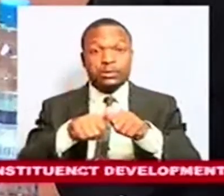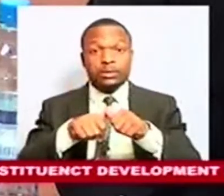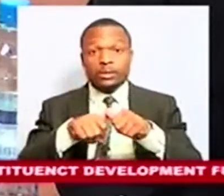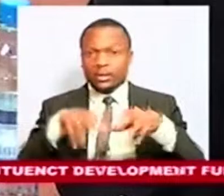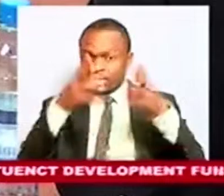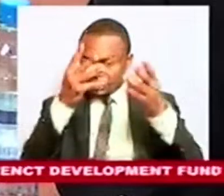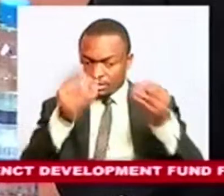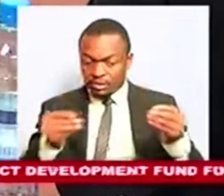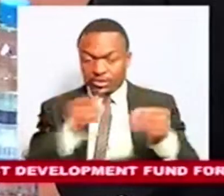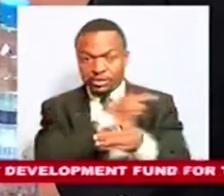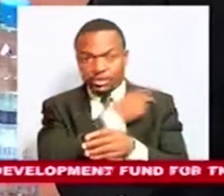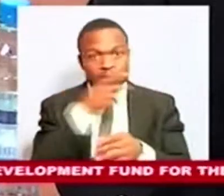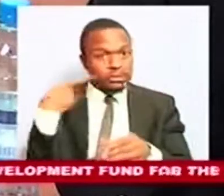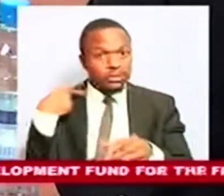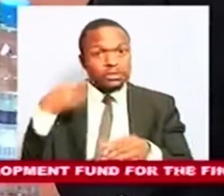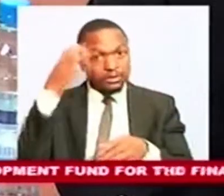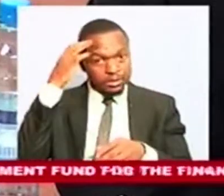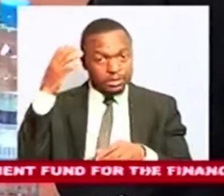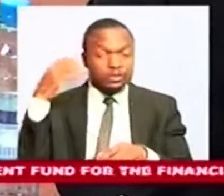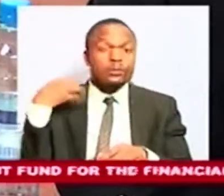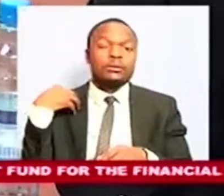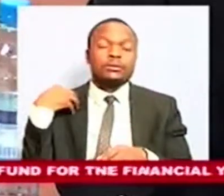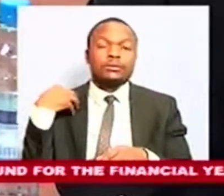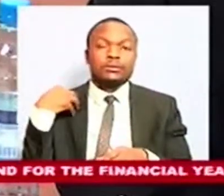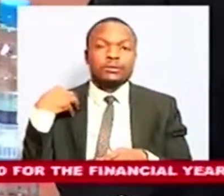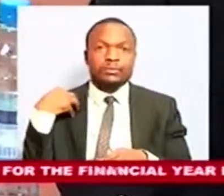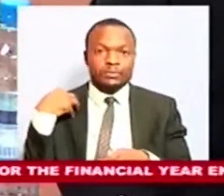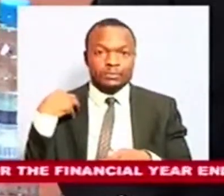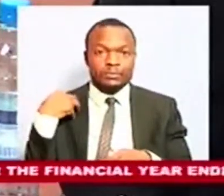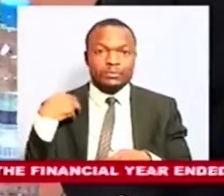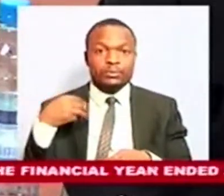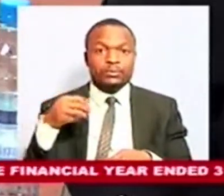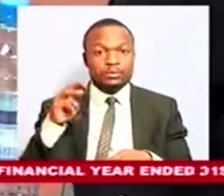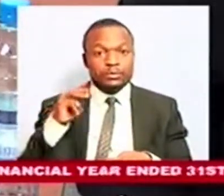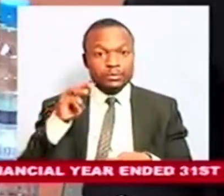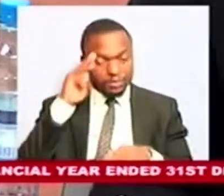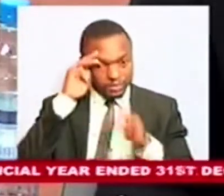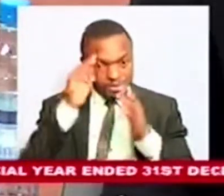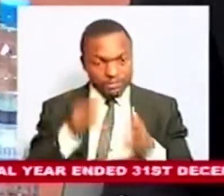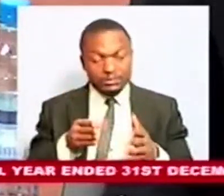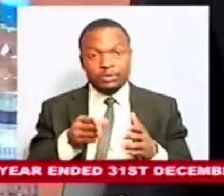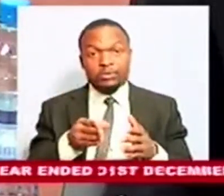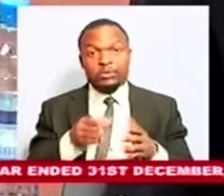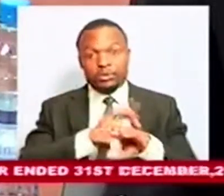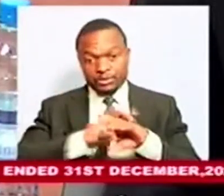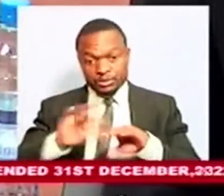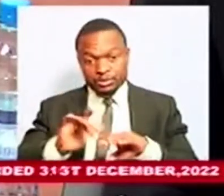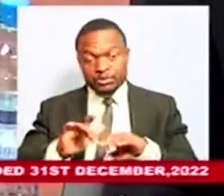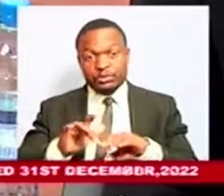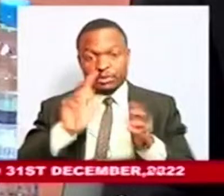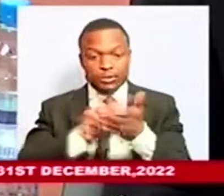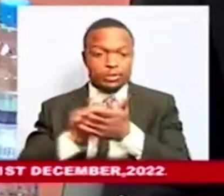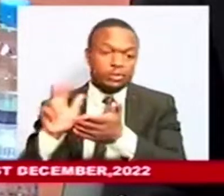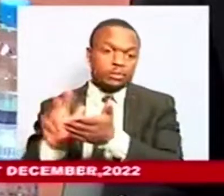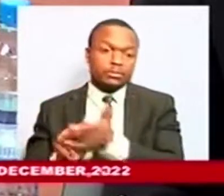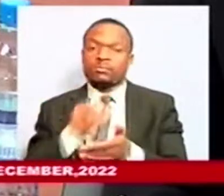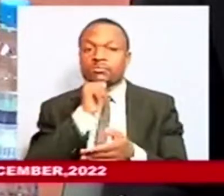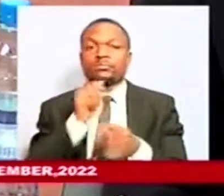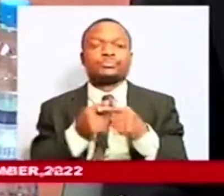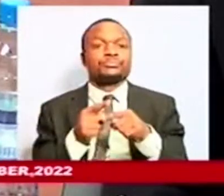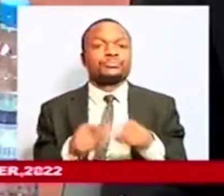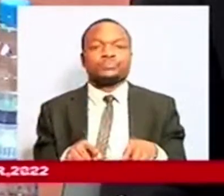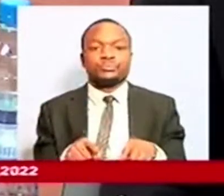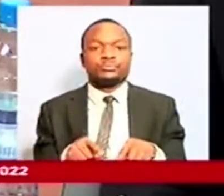and office of the Honorable Minister rendered vacant, project approval could not be done. Then a CDF Act number 11